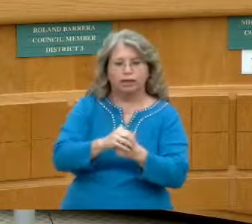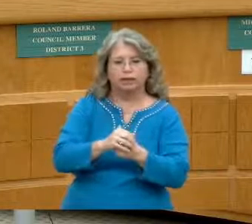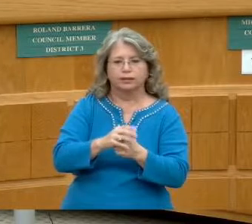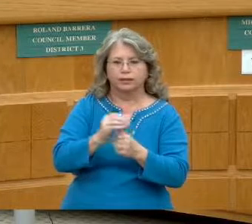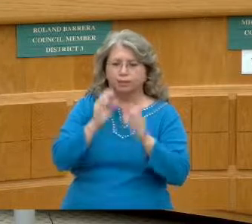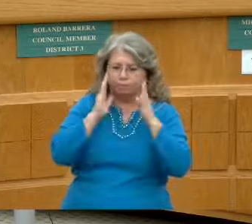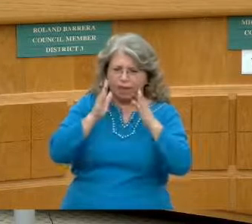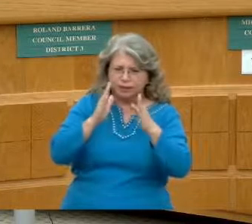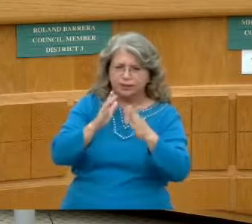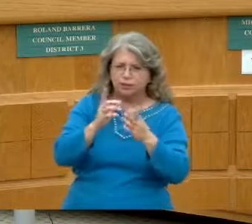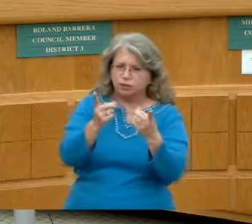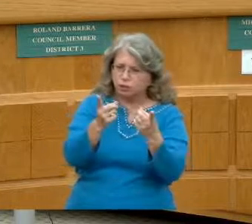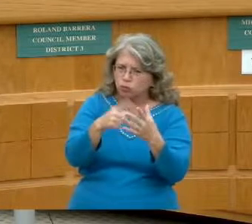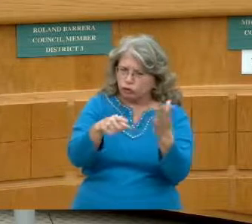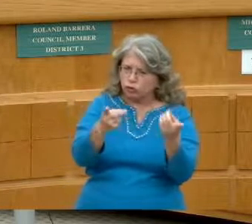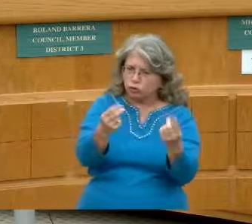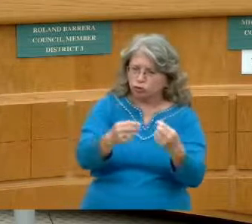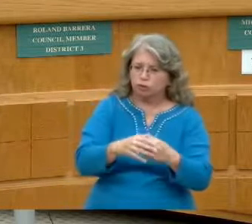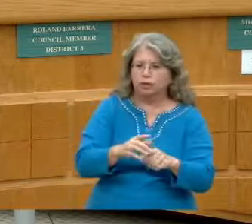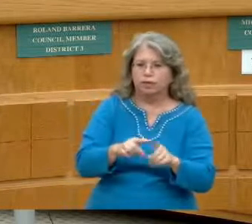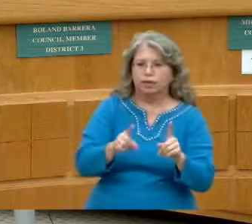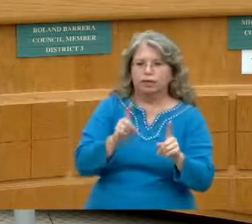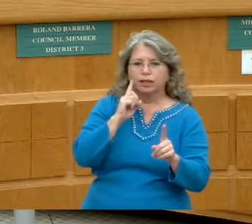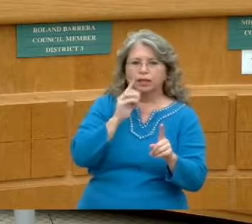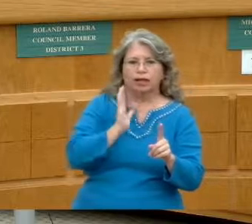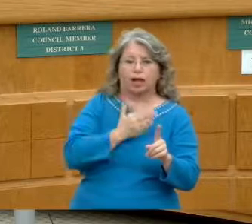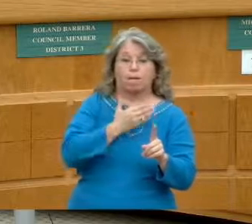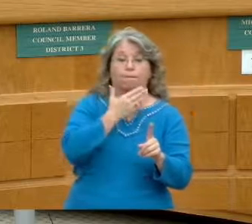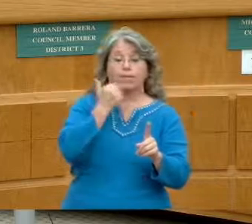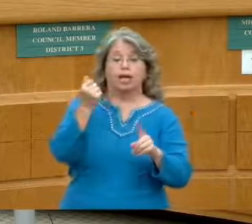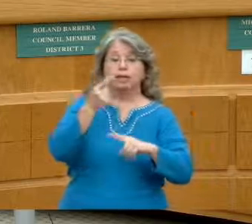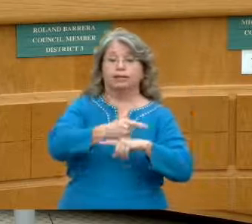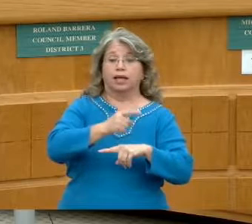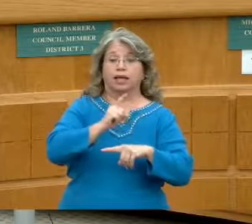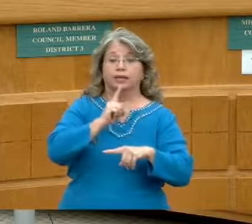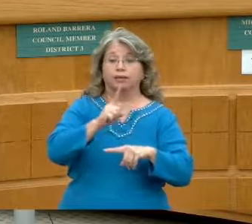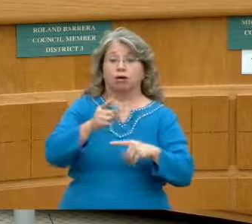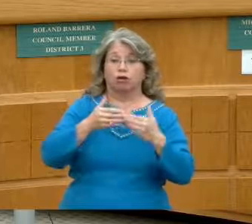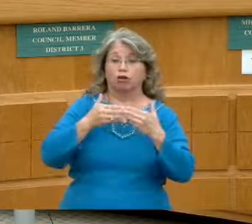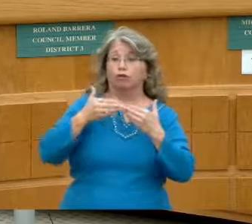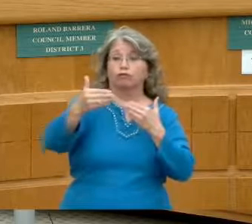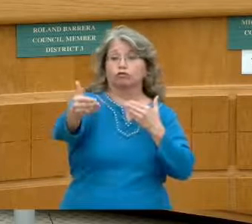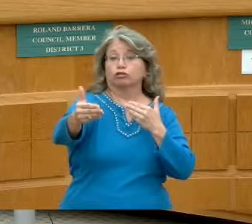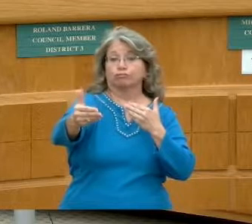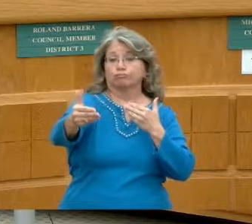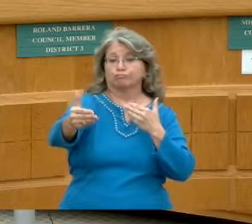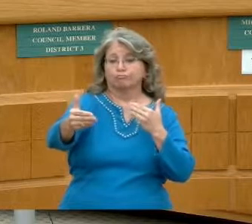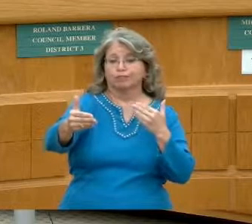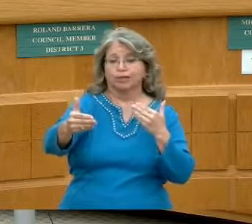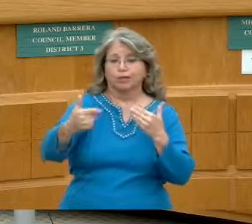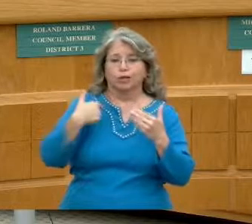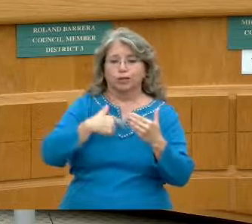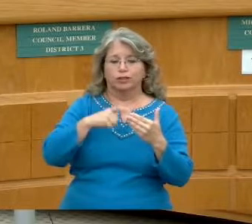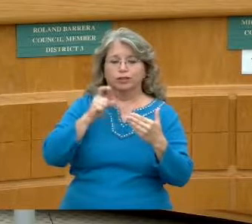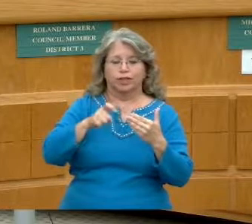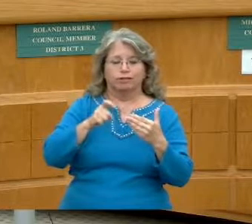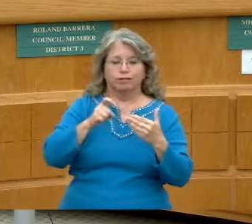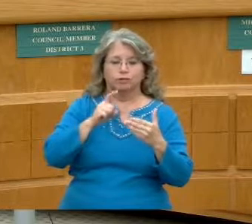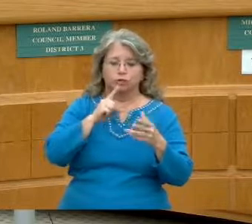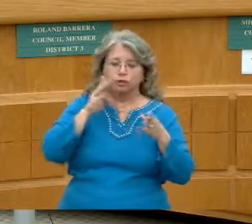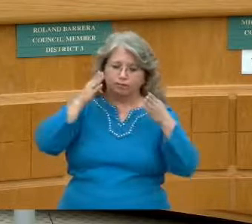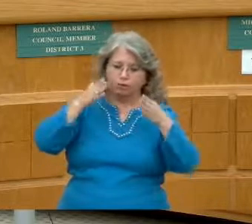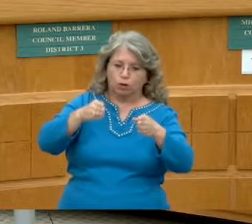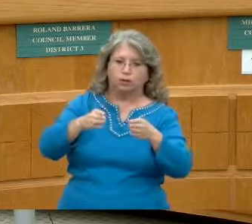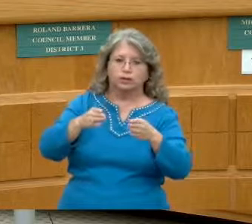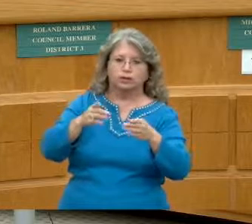doing. But I think our best days are ahead of us on this thing, and we're just going to have to stay vigilant and do that. But I'm very